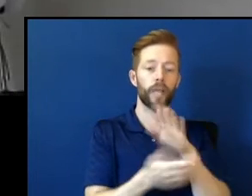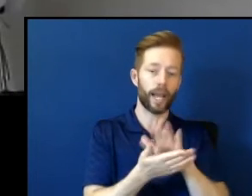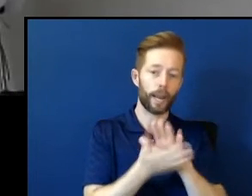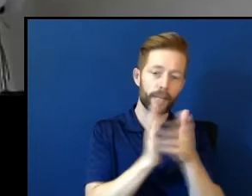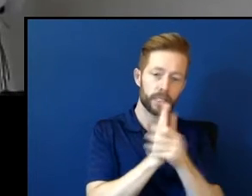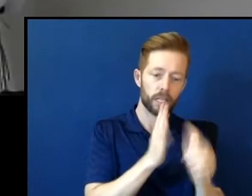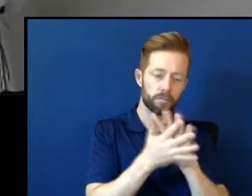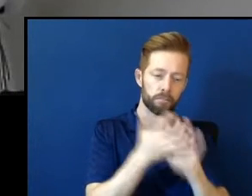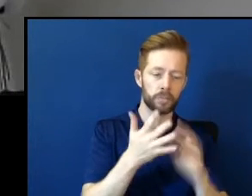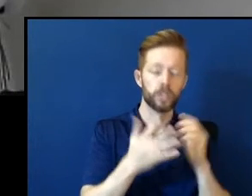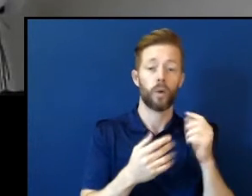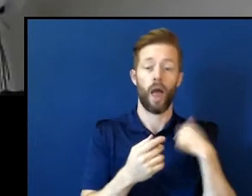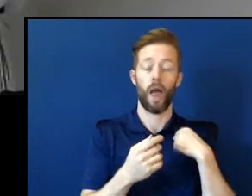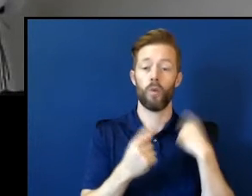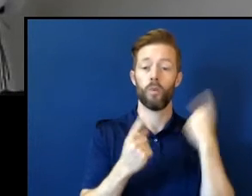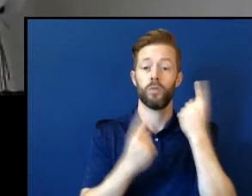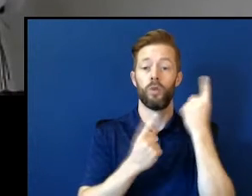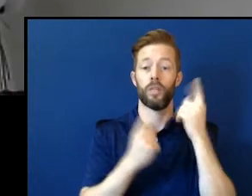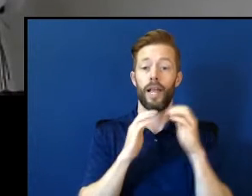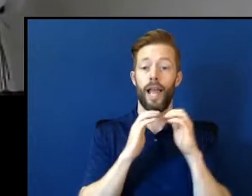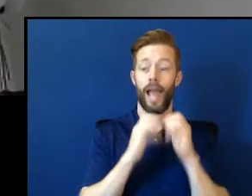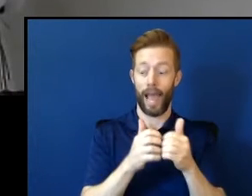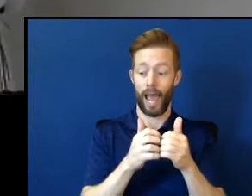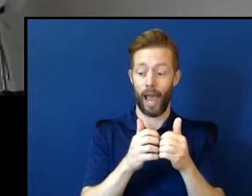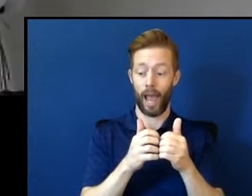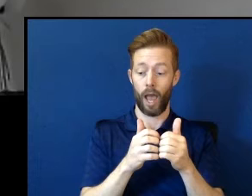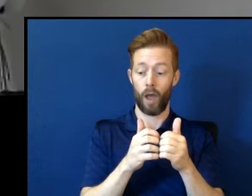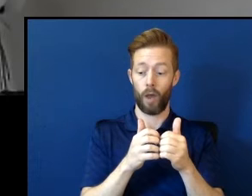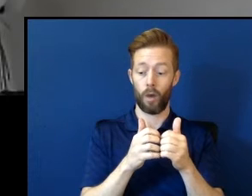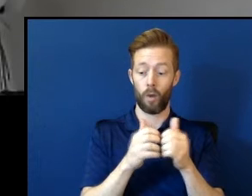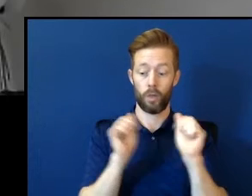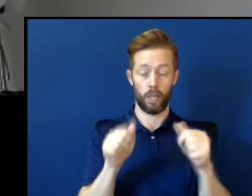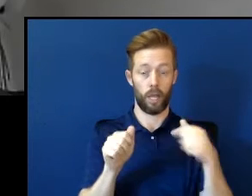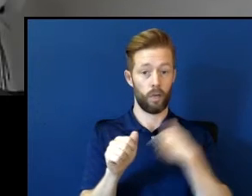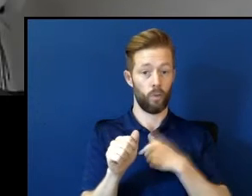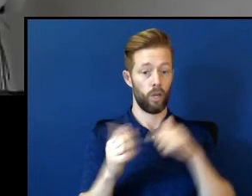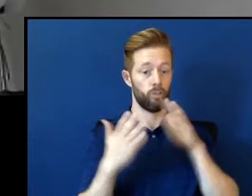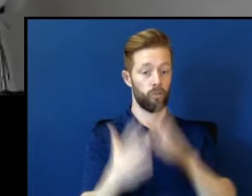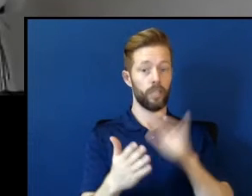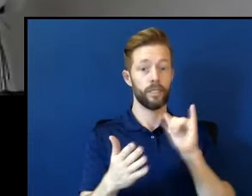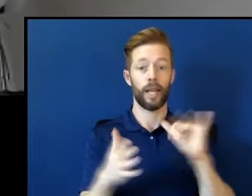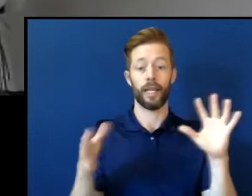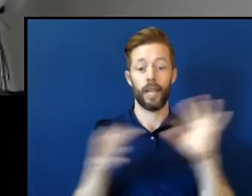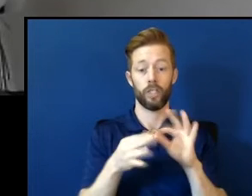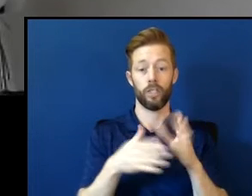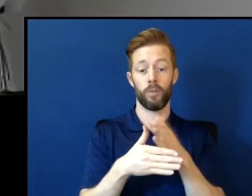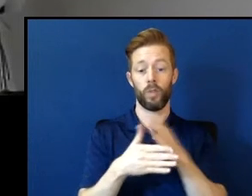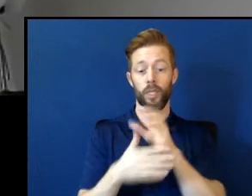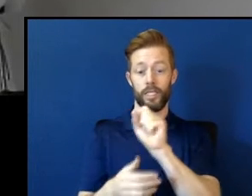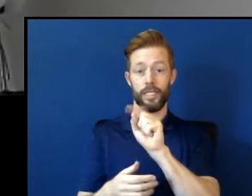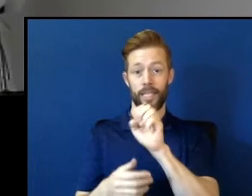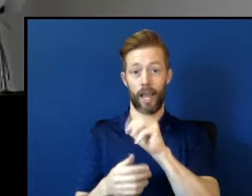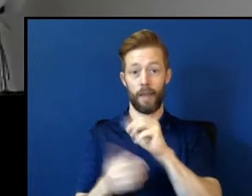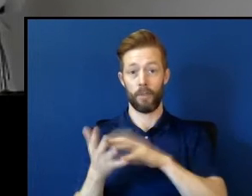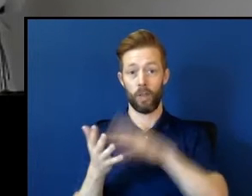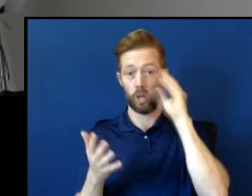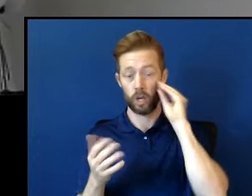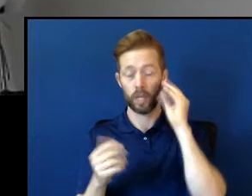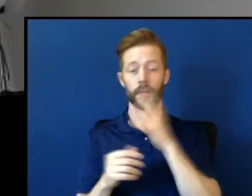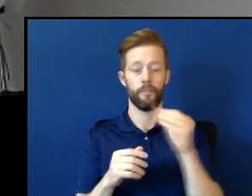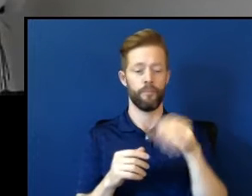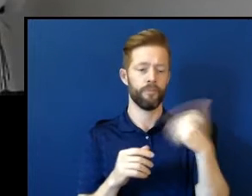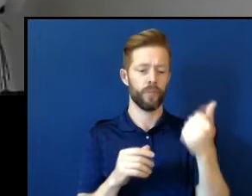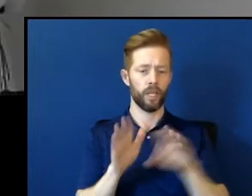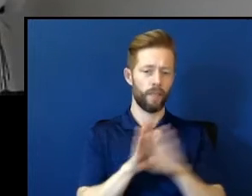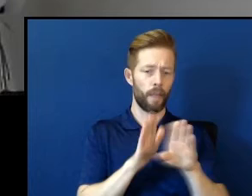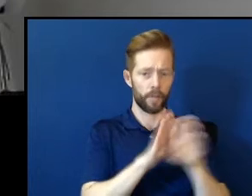language, pre-academic skills. So I was wondering how can we address the connections between STEM